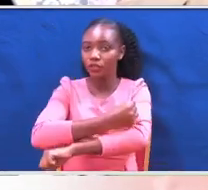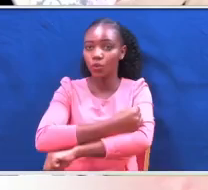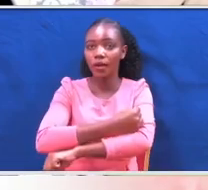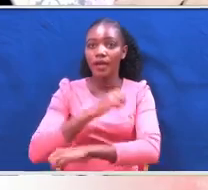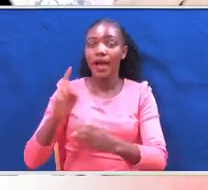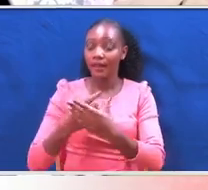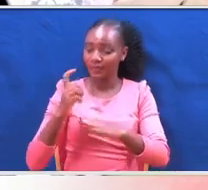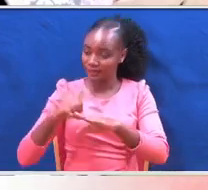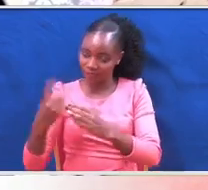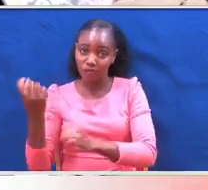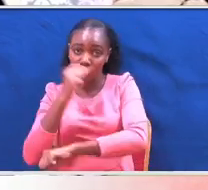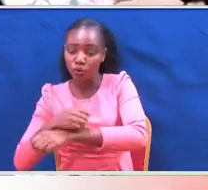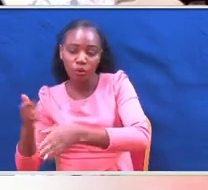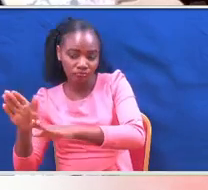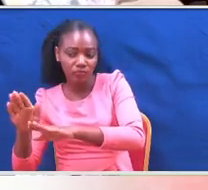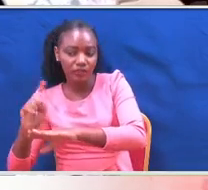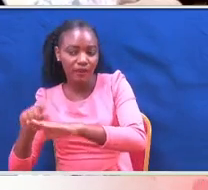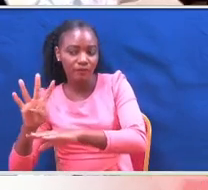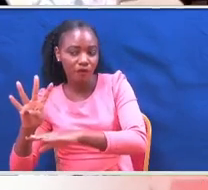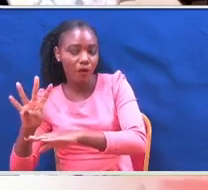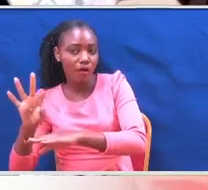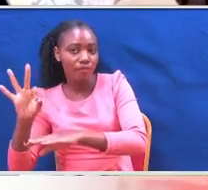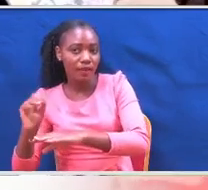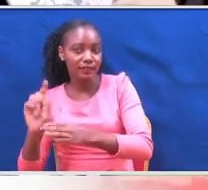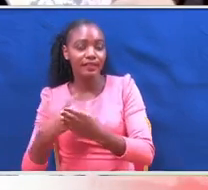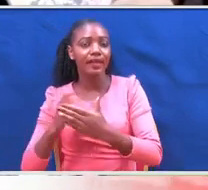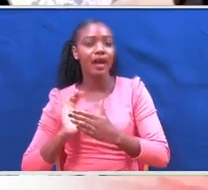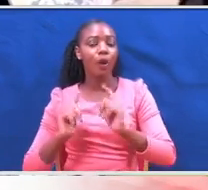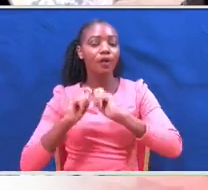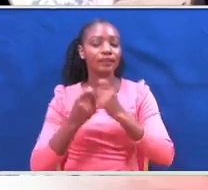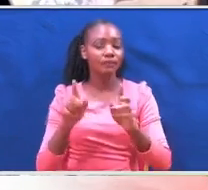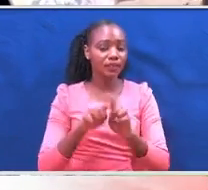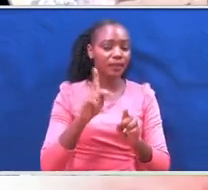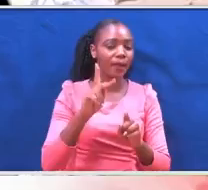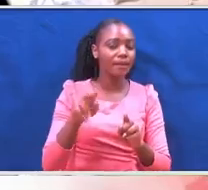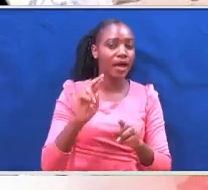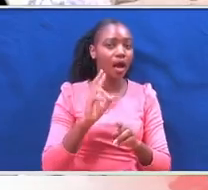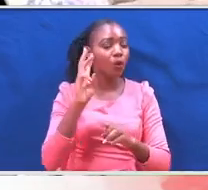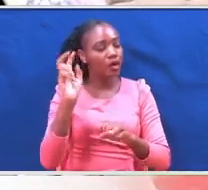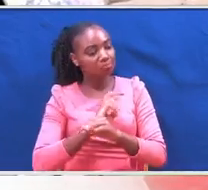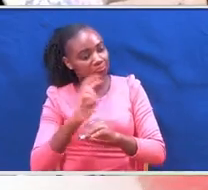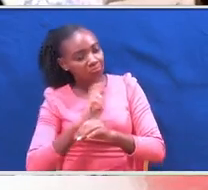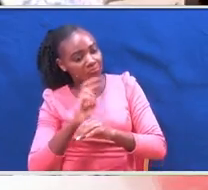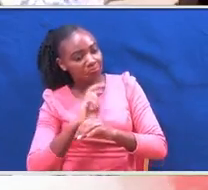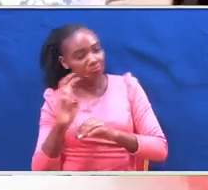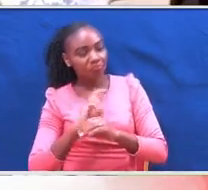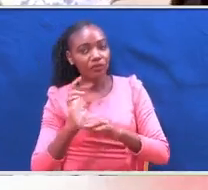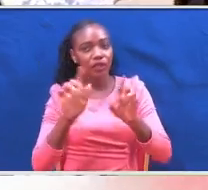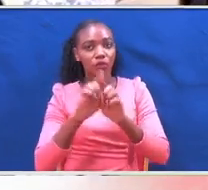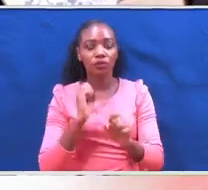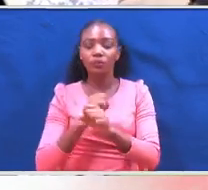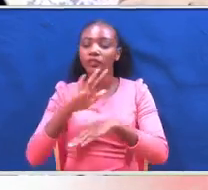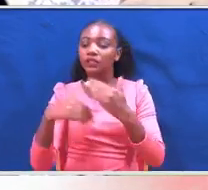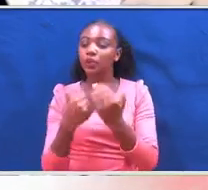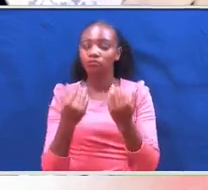ends in the afternoon at 4:30, our teams jointly with the KPR will walk along the ways. In any case, none of these kids come